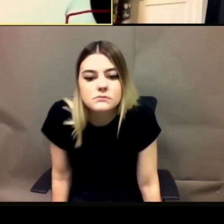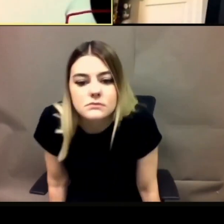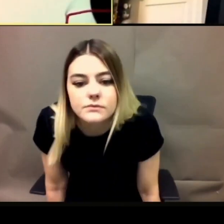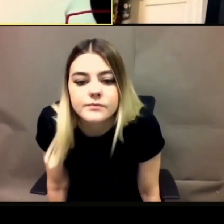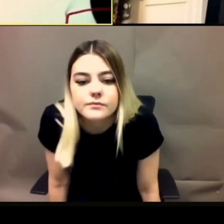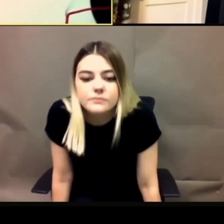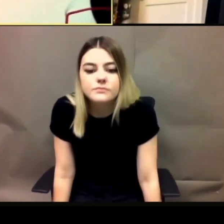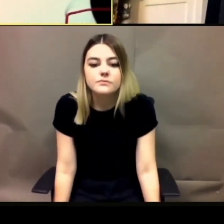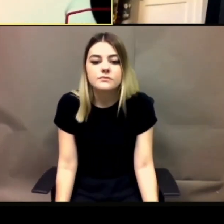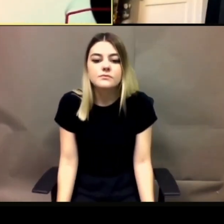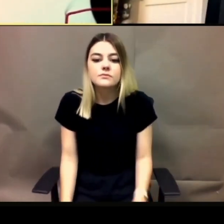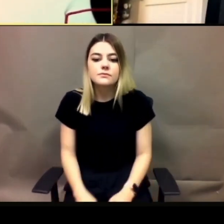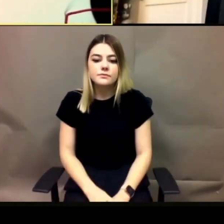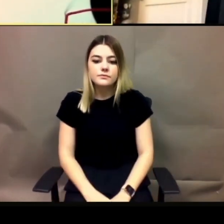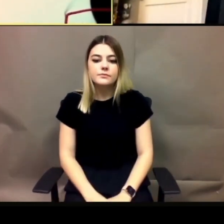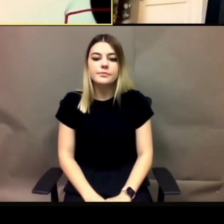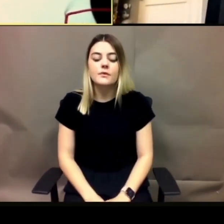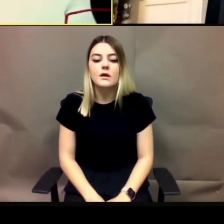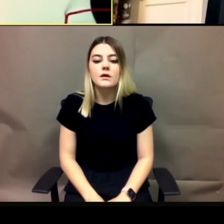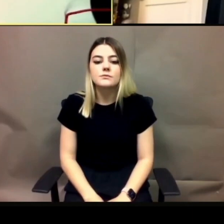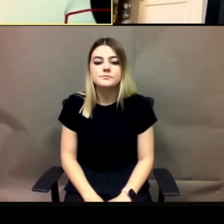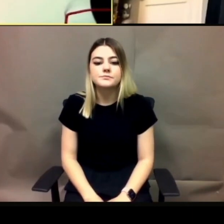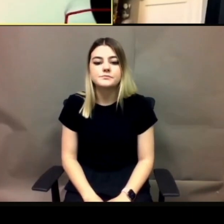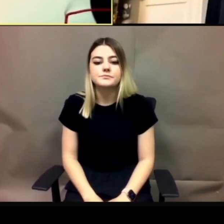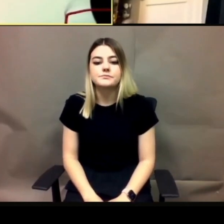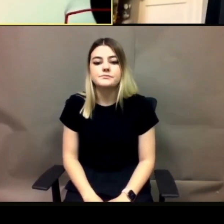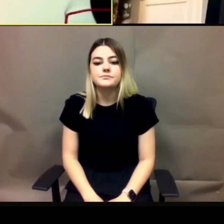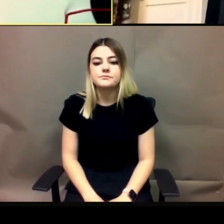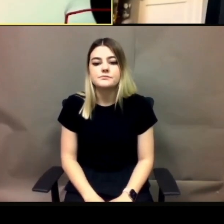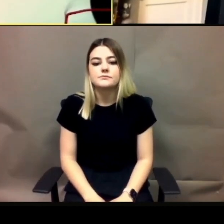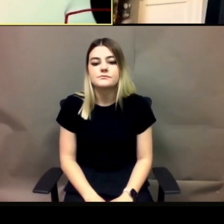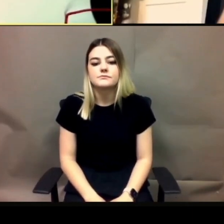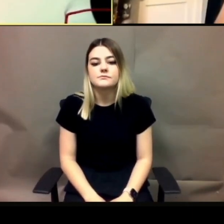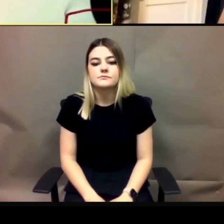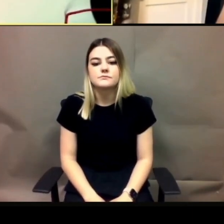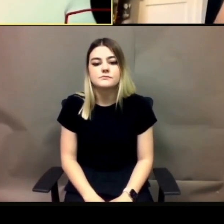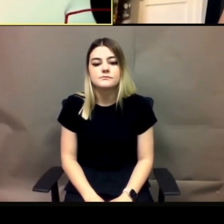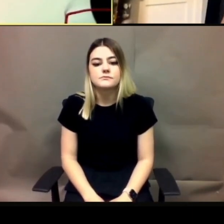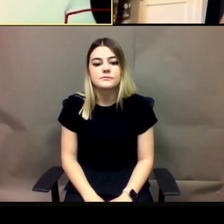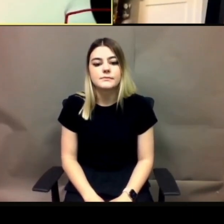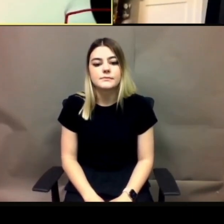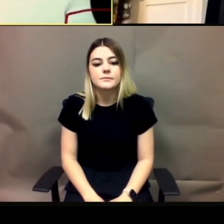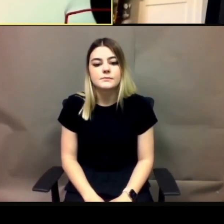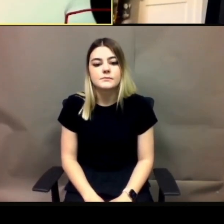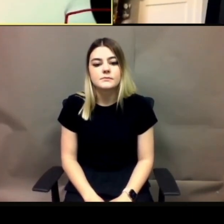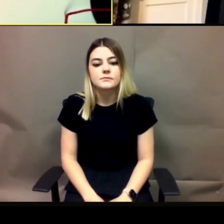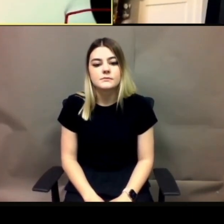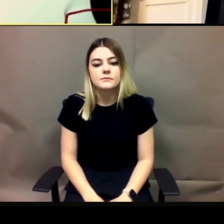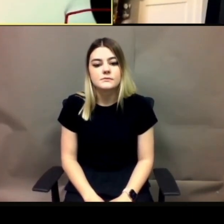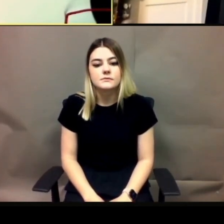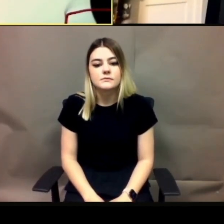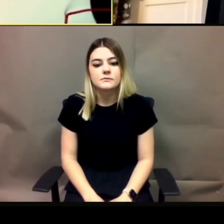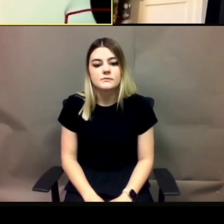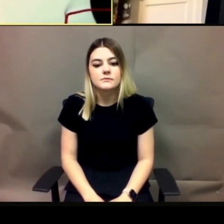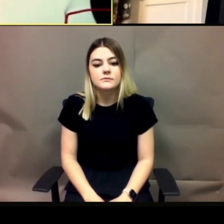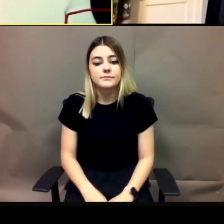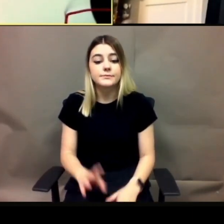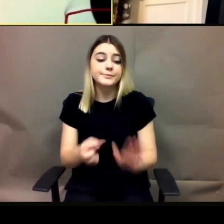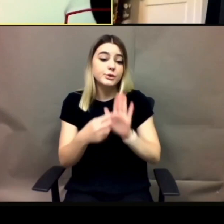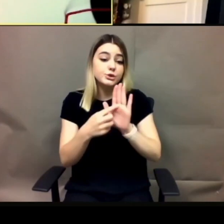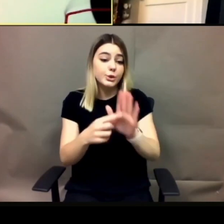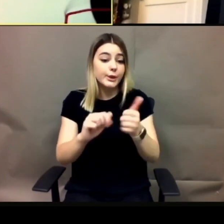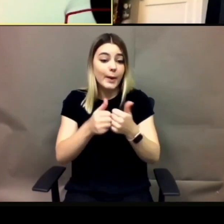Let me get this guy way back here. And so I'm just showing you how to make